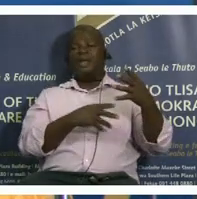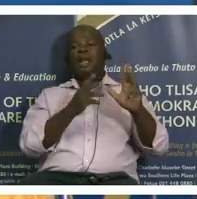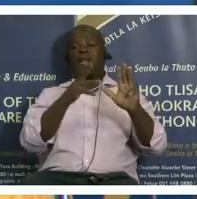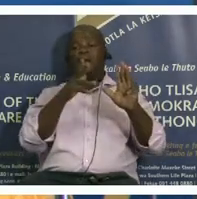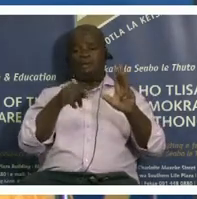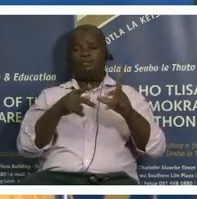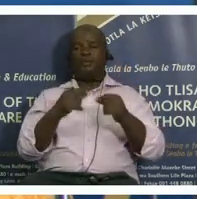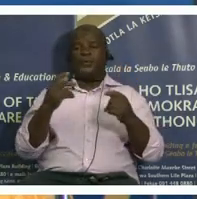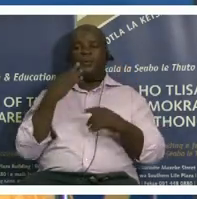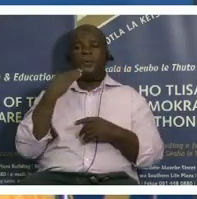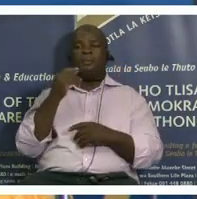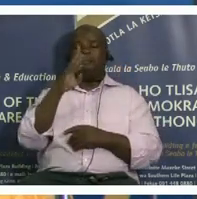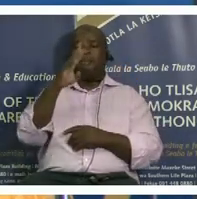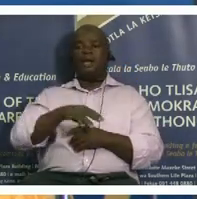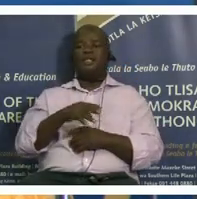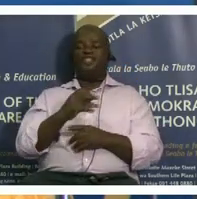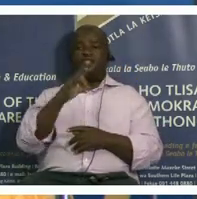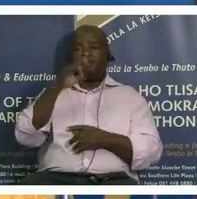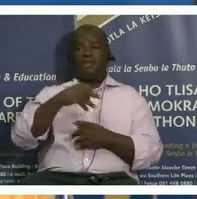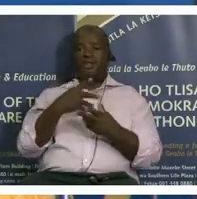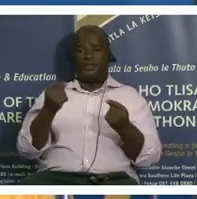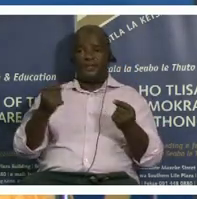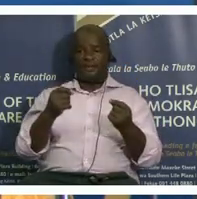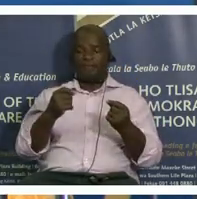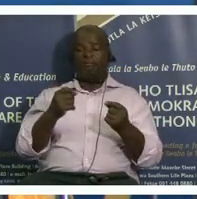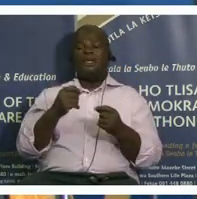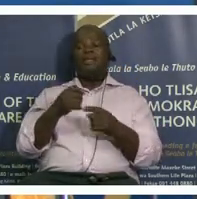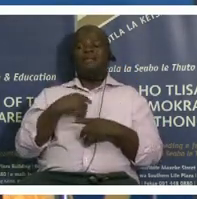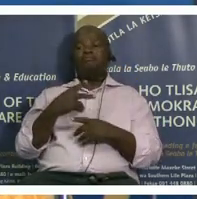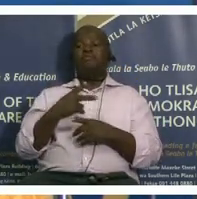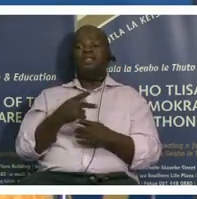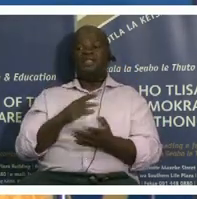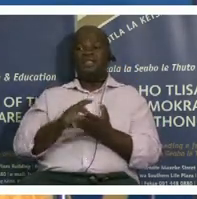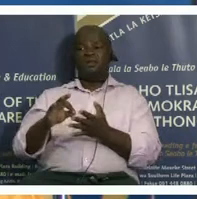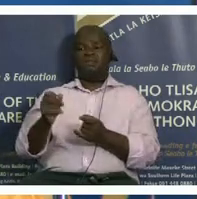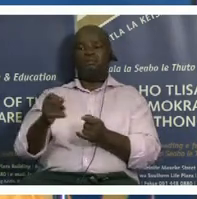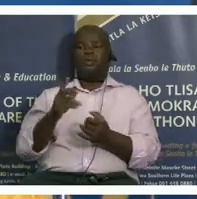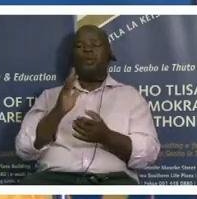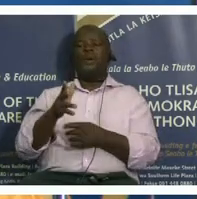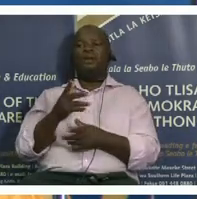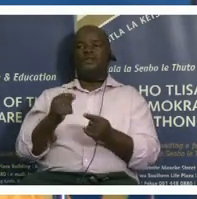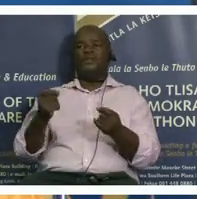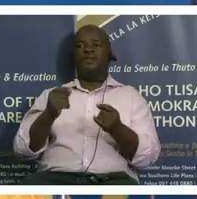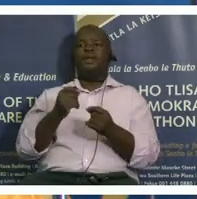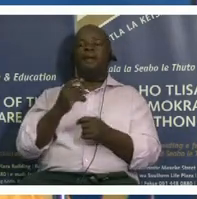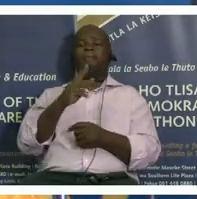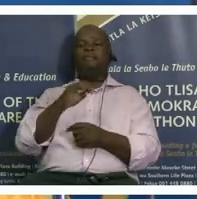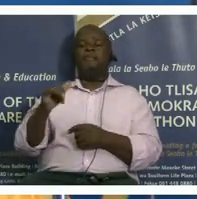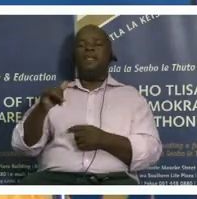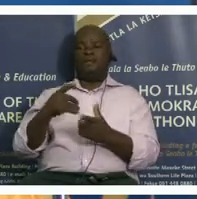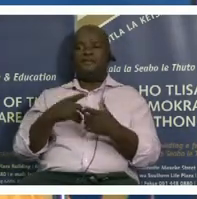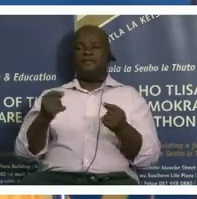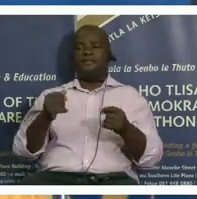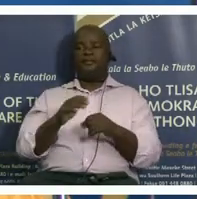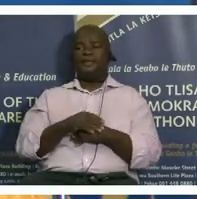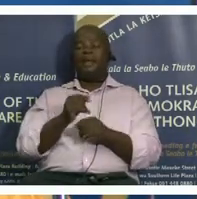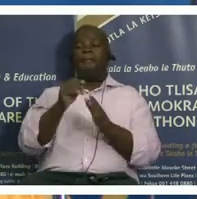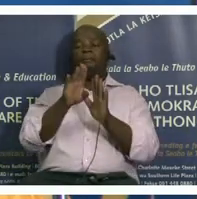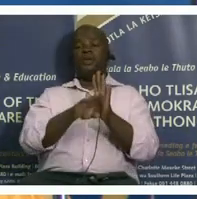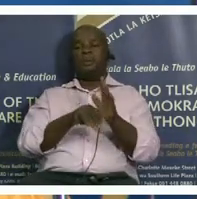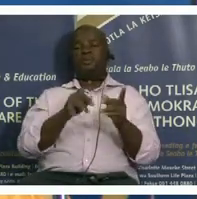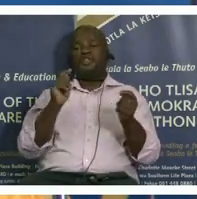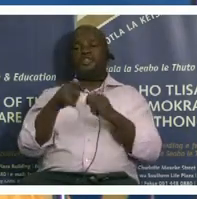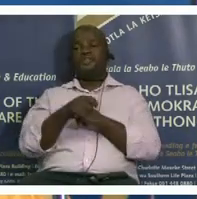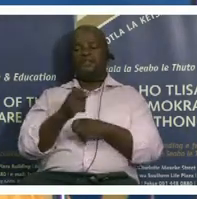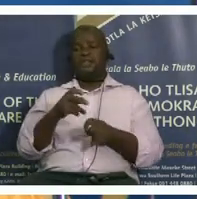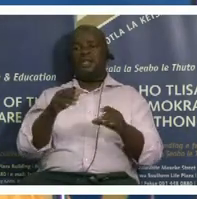of March, and the remaining roads will be completed at the end of May. This program is shifting to the